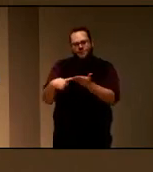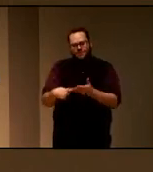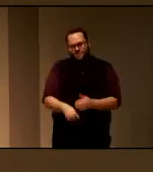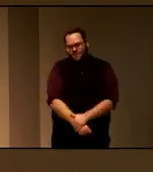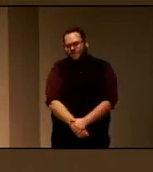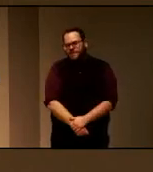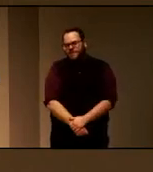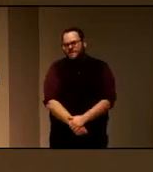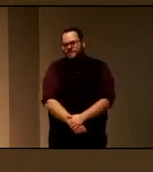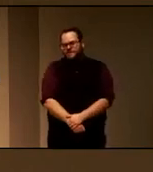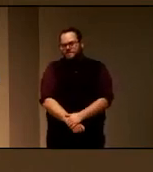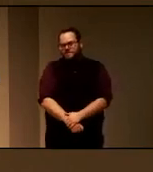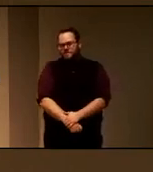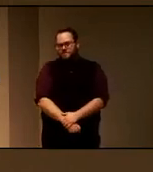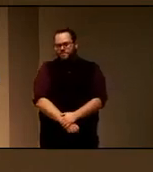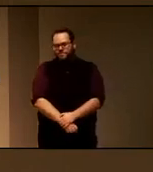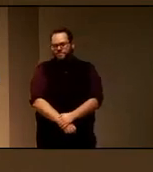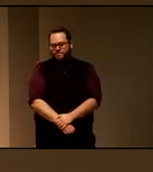There was a